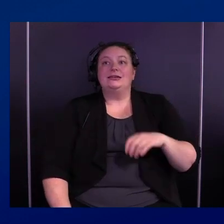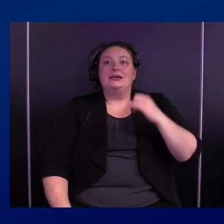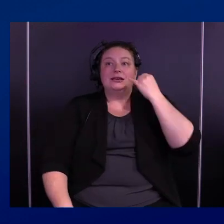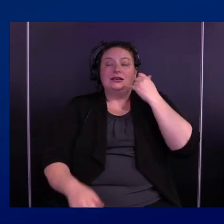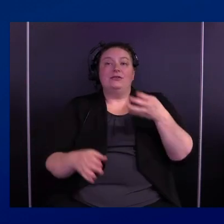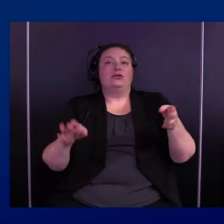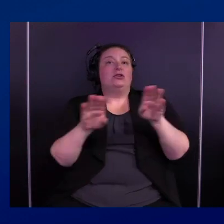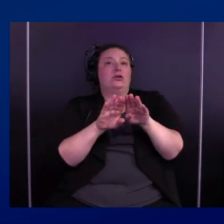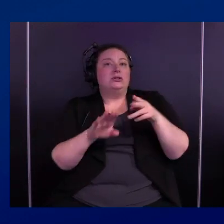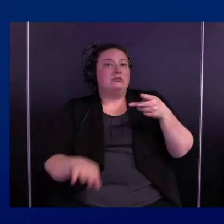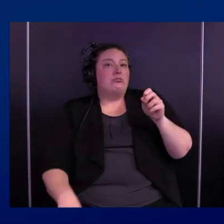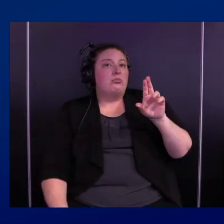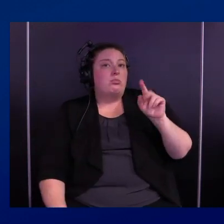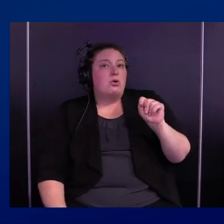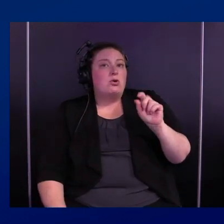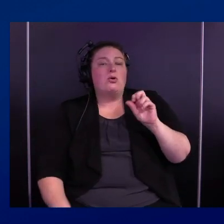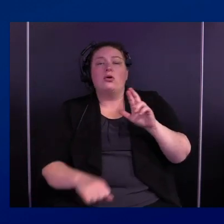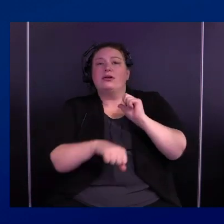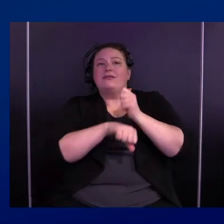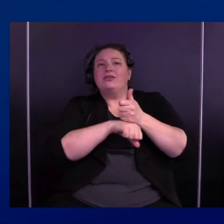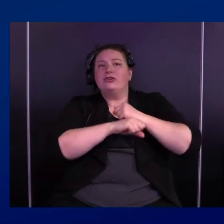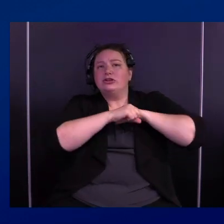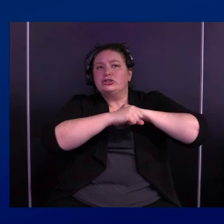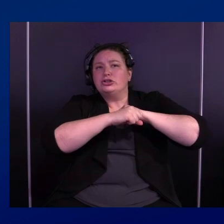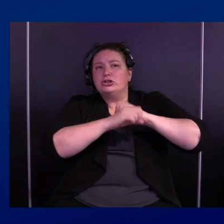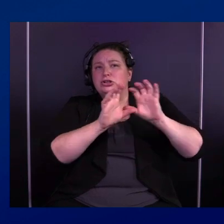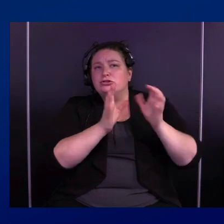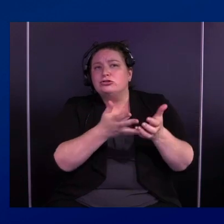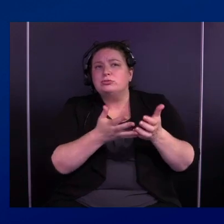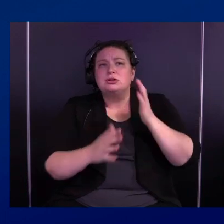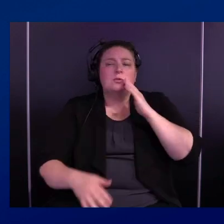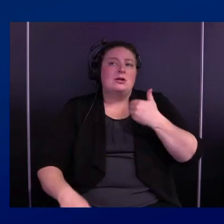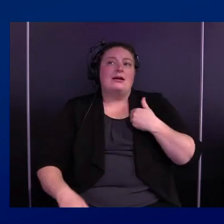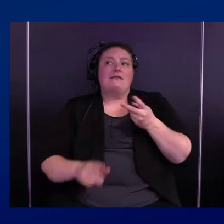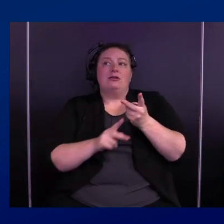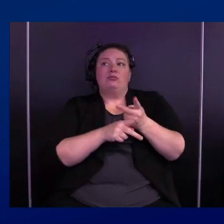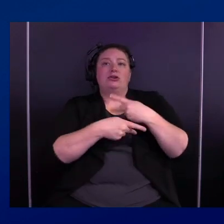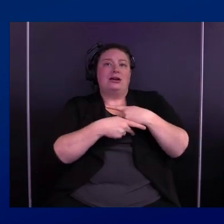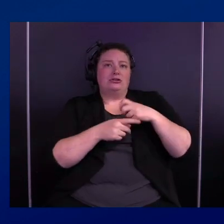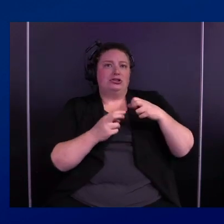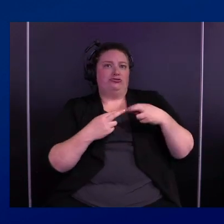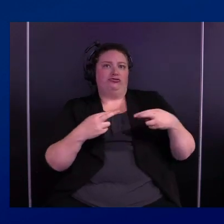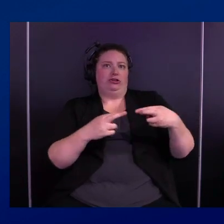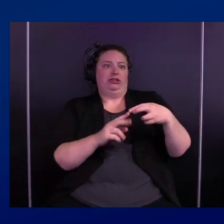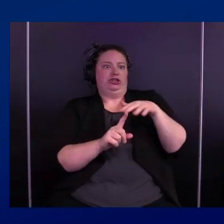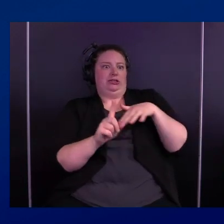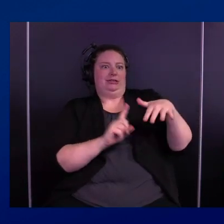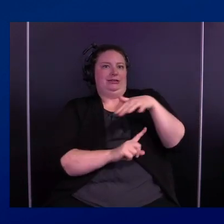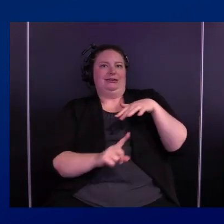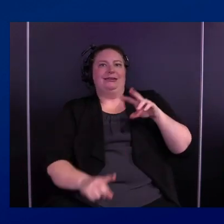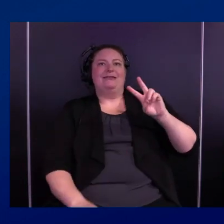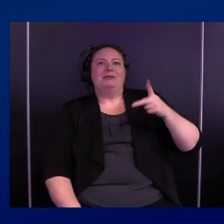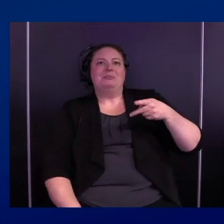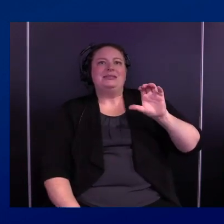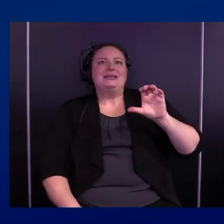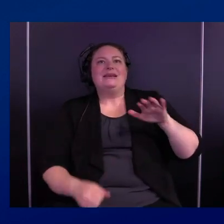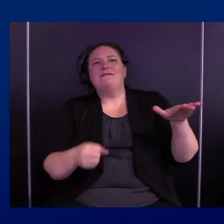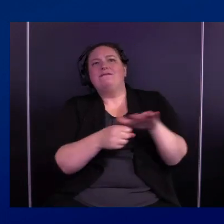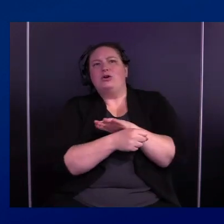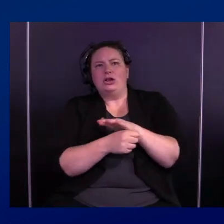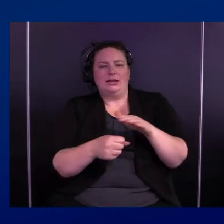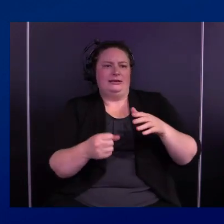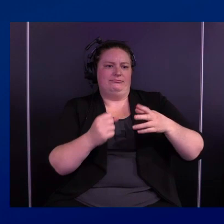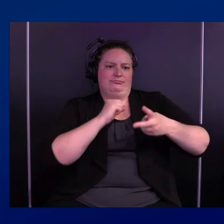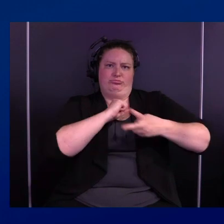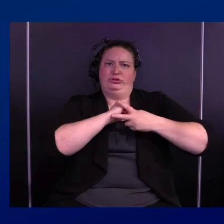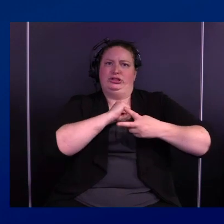ports or configuring security groups, so we'll have our production region or VPC fully secured, we want to make